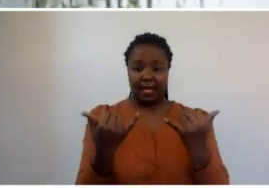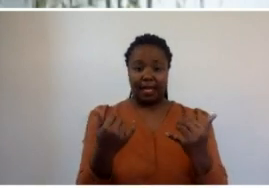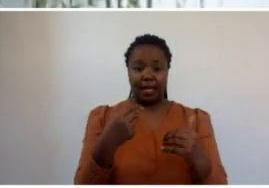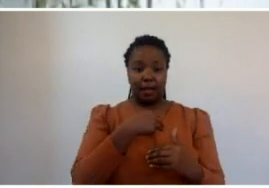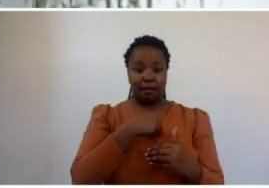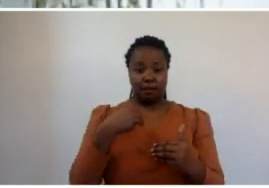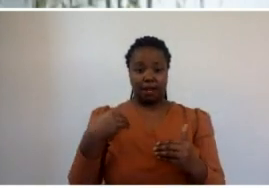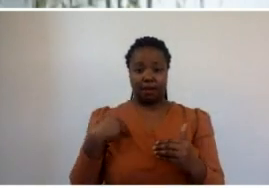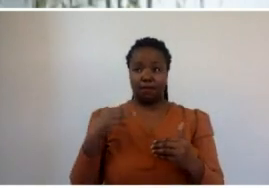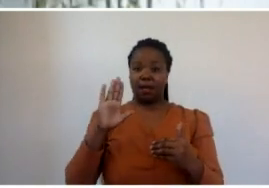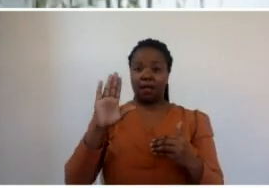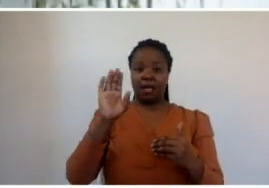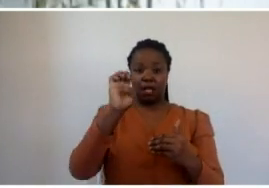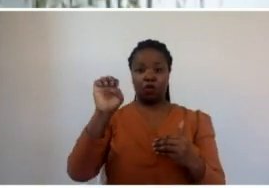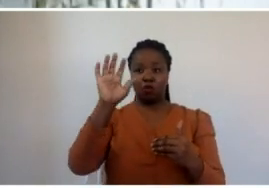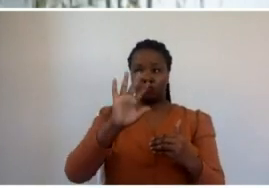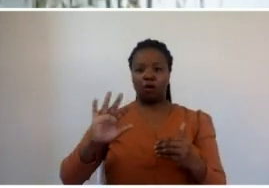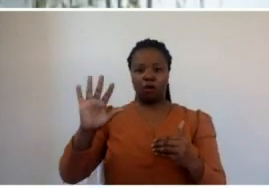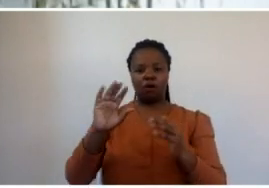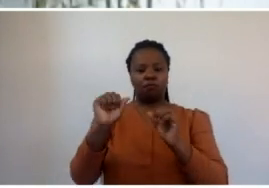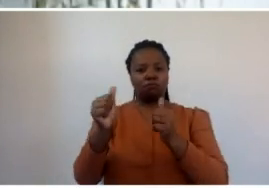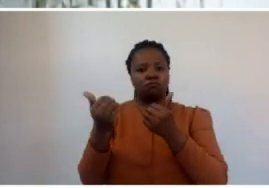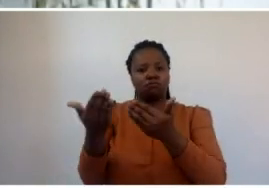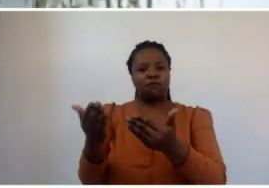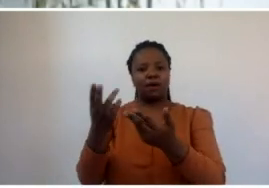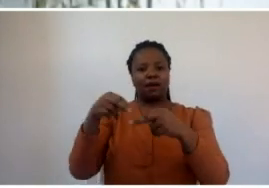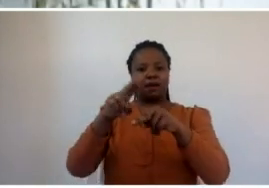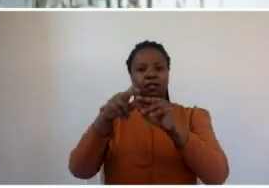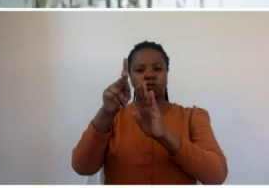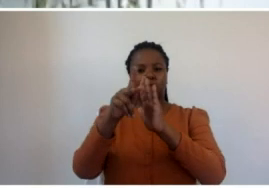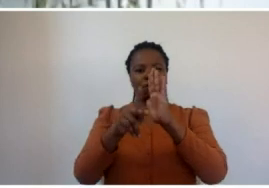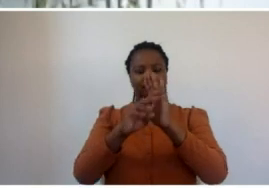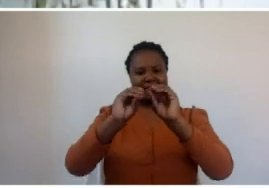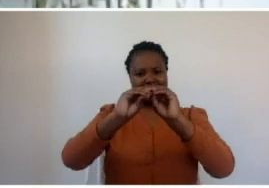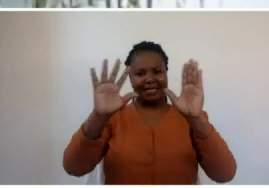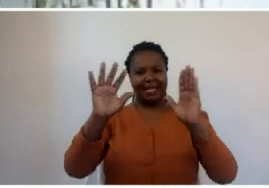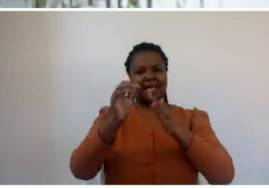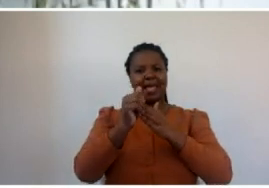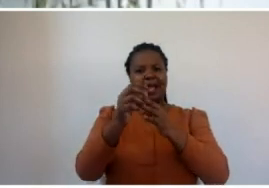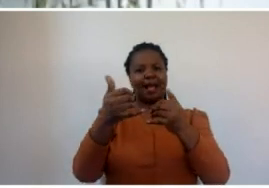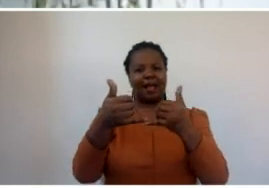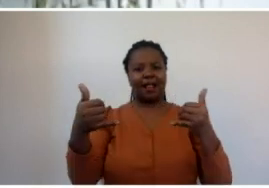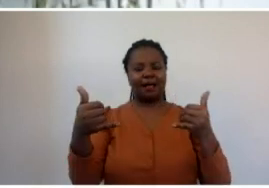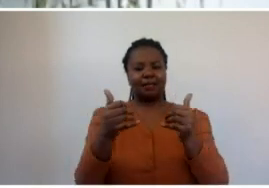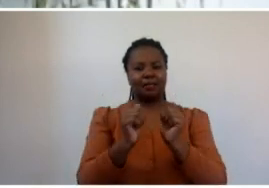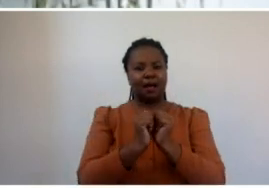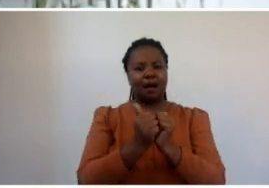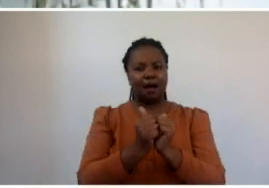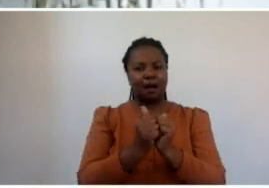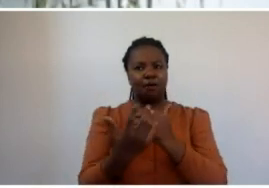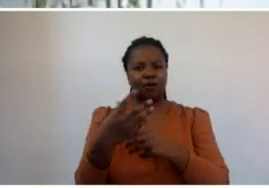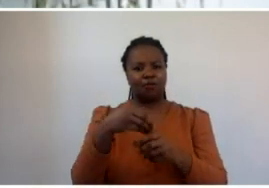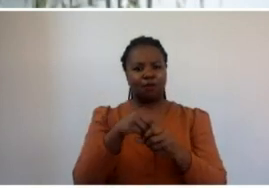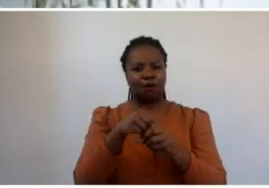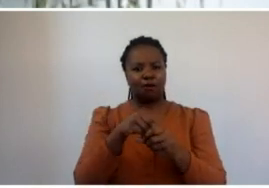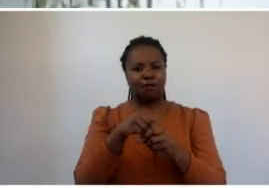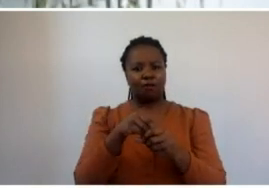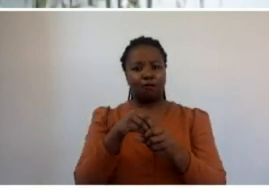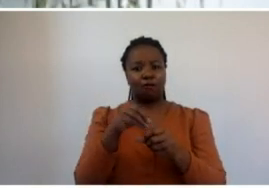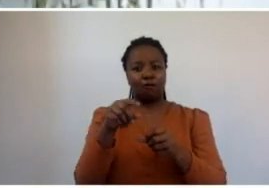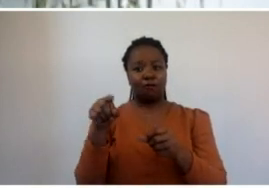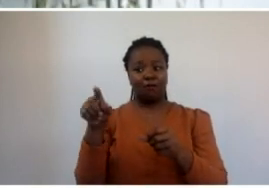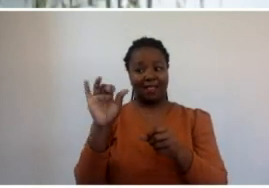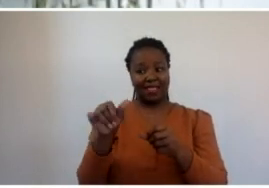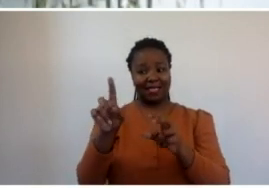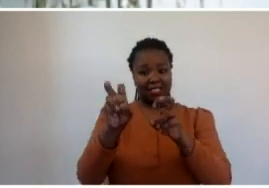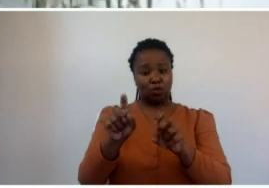to provide national policymakers with clear guidance on the measures required to effectively tackle bullying and ensure meaningful